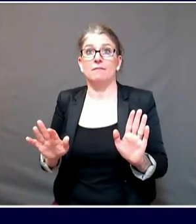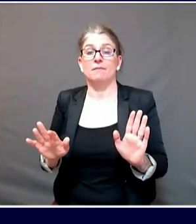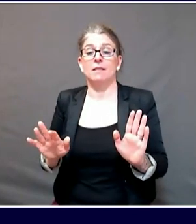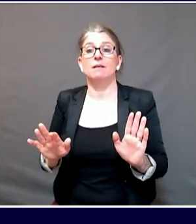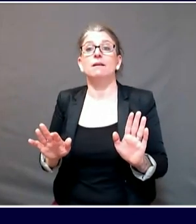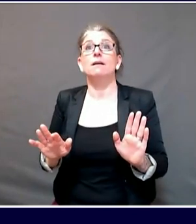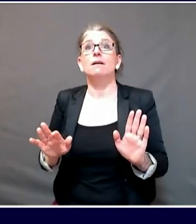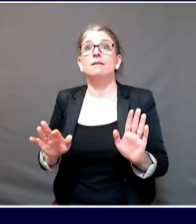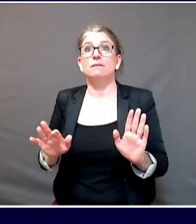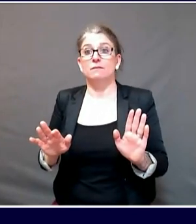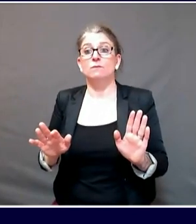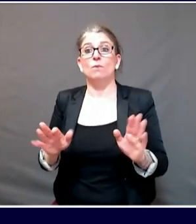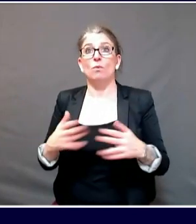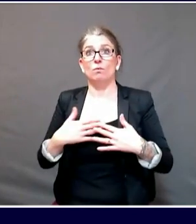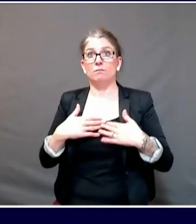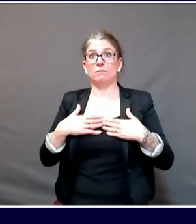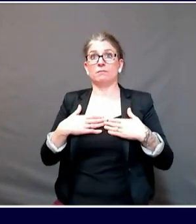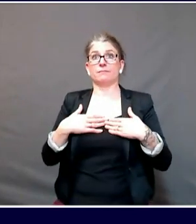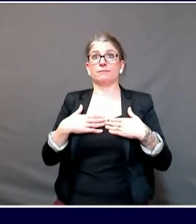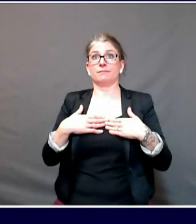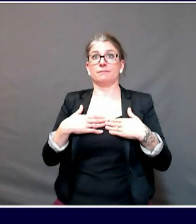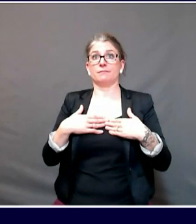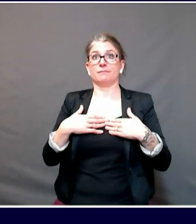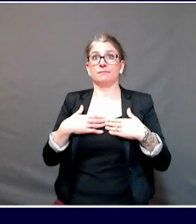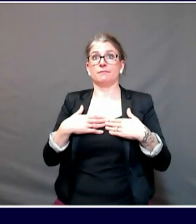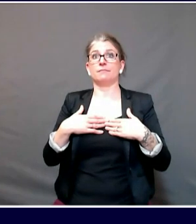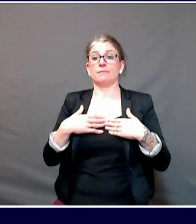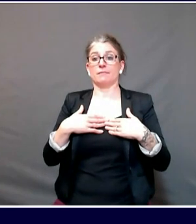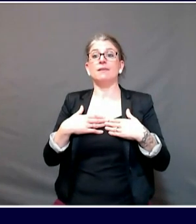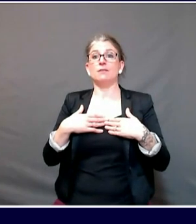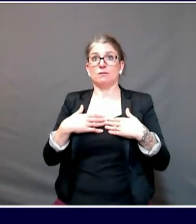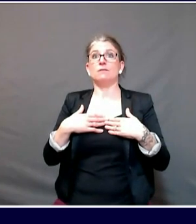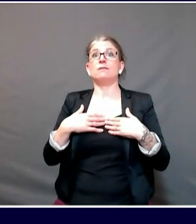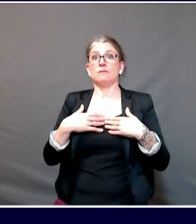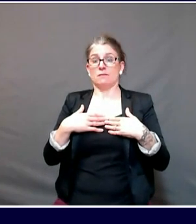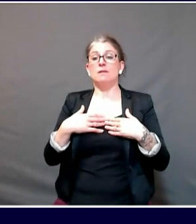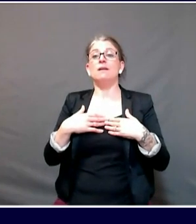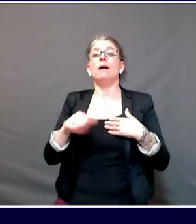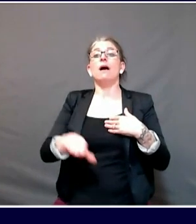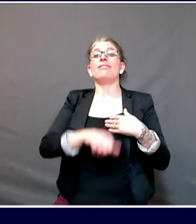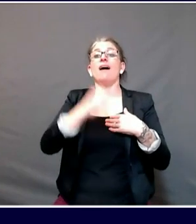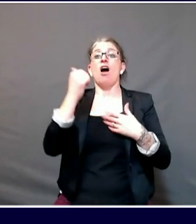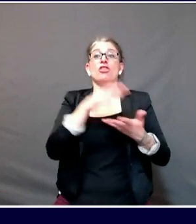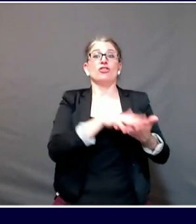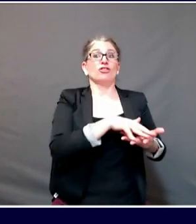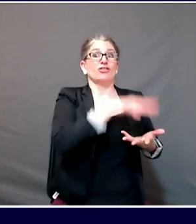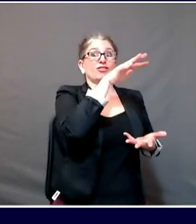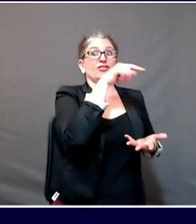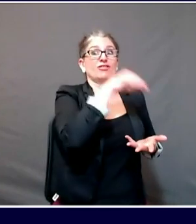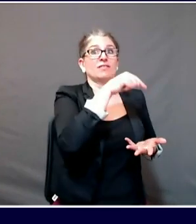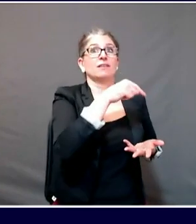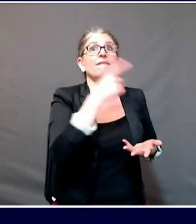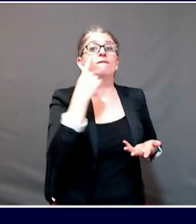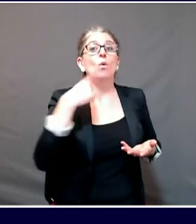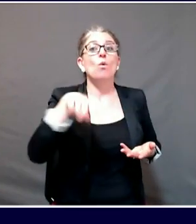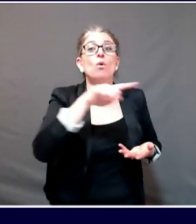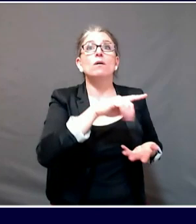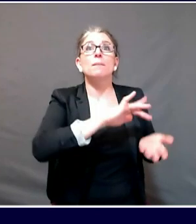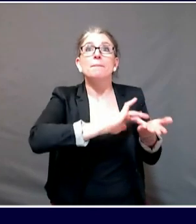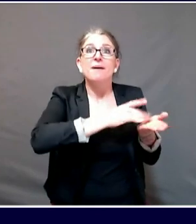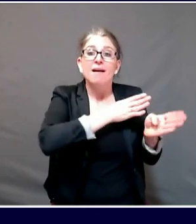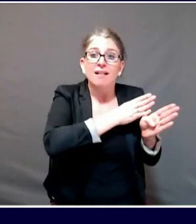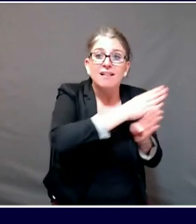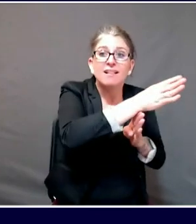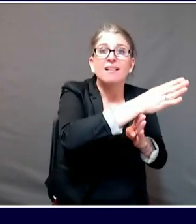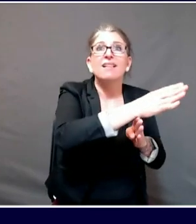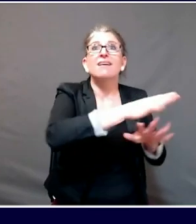warehouse or to hospitals. Okay, thanks. And can you tell us, even though we're in this pandemic for the long haul, even though,